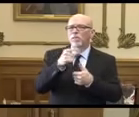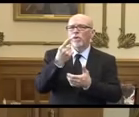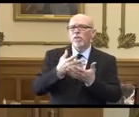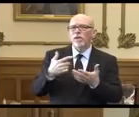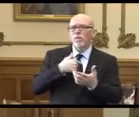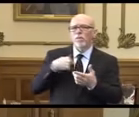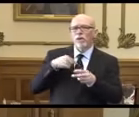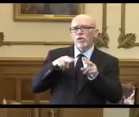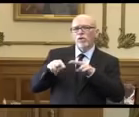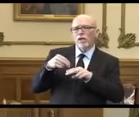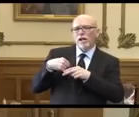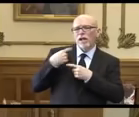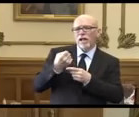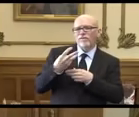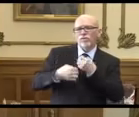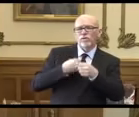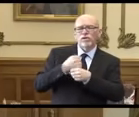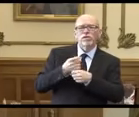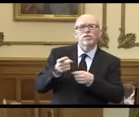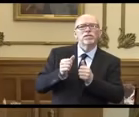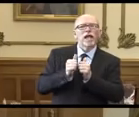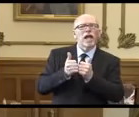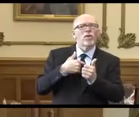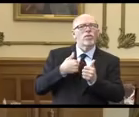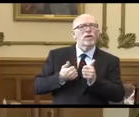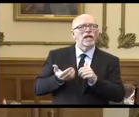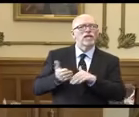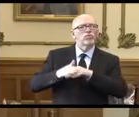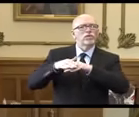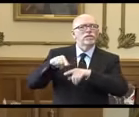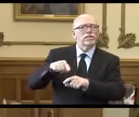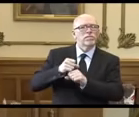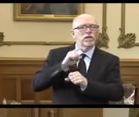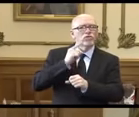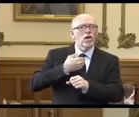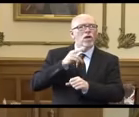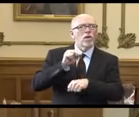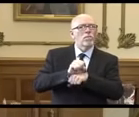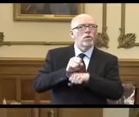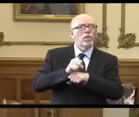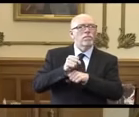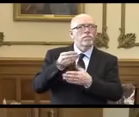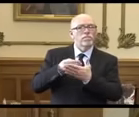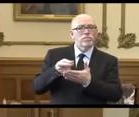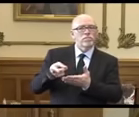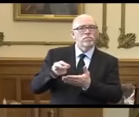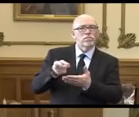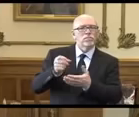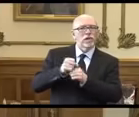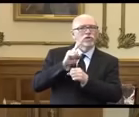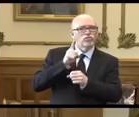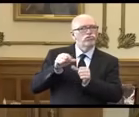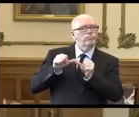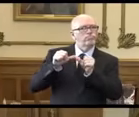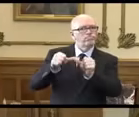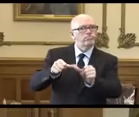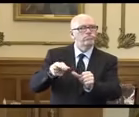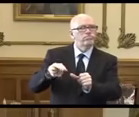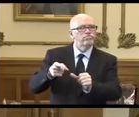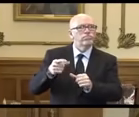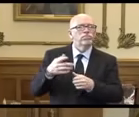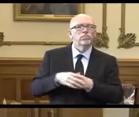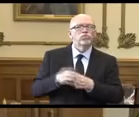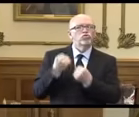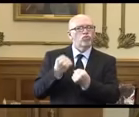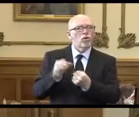been looking at over the past few years is how to increase and make sure that our unemployment insurance trust fund is solvent. We did pass some